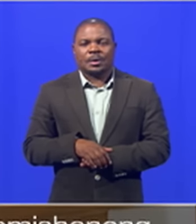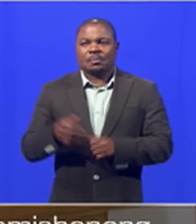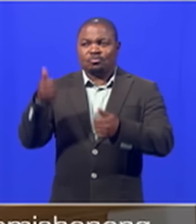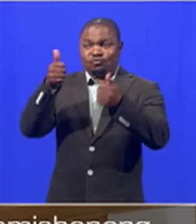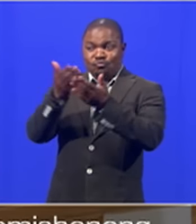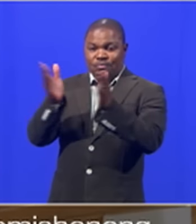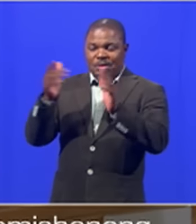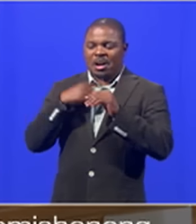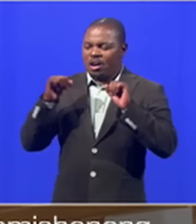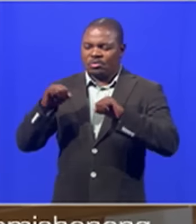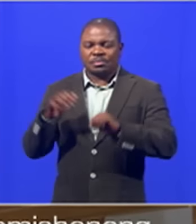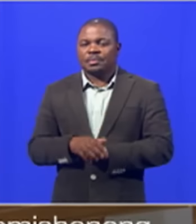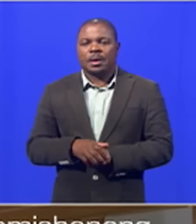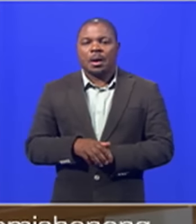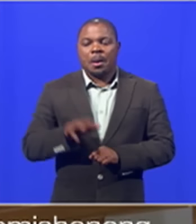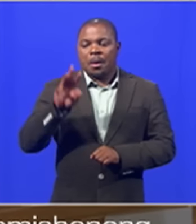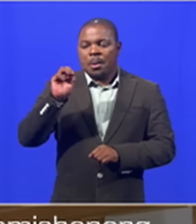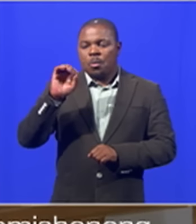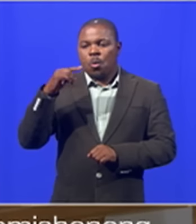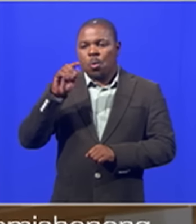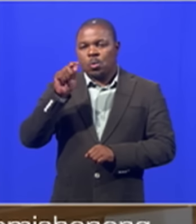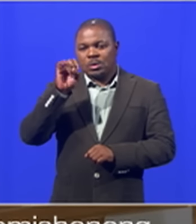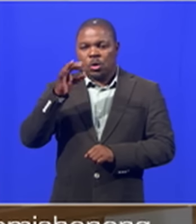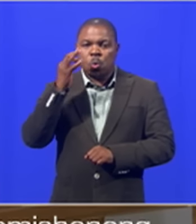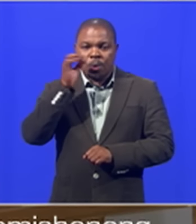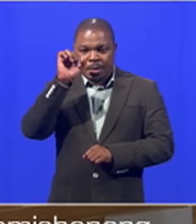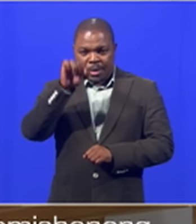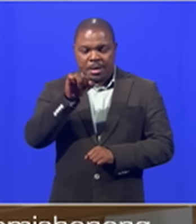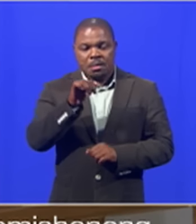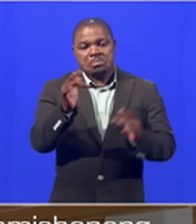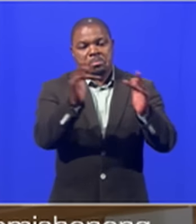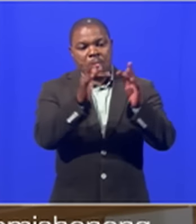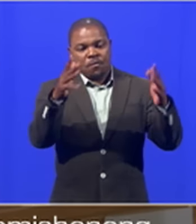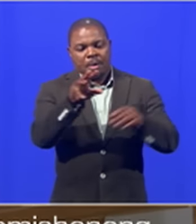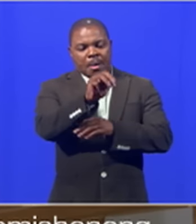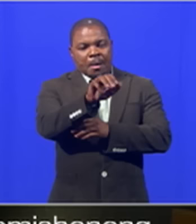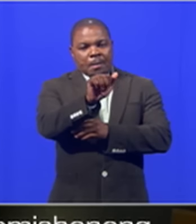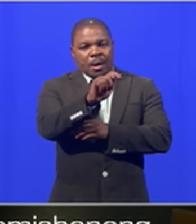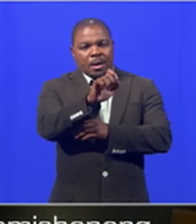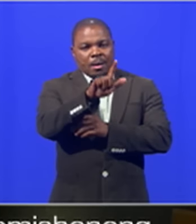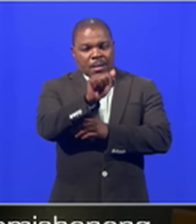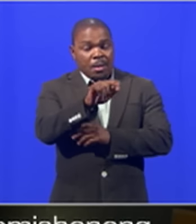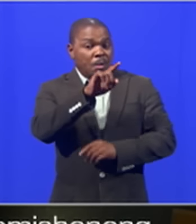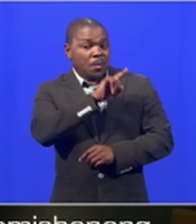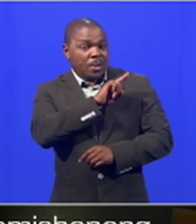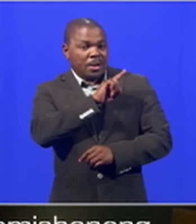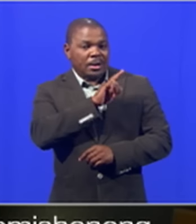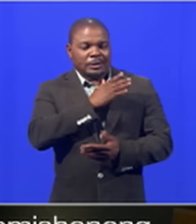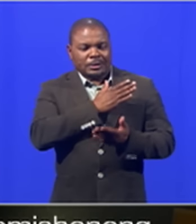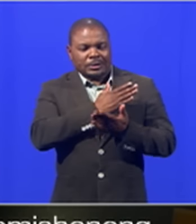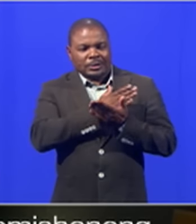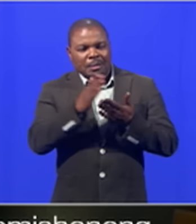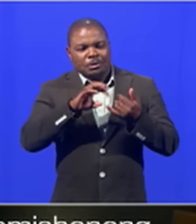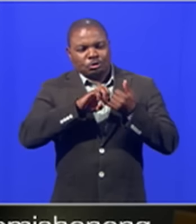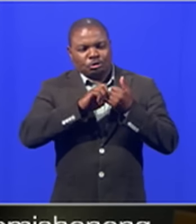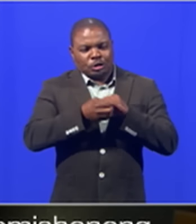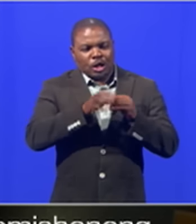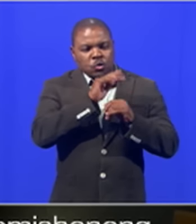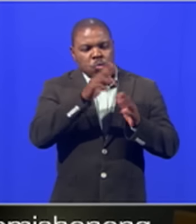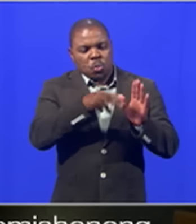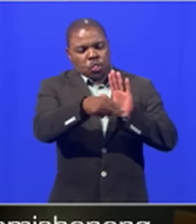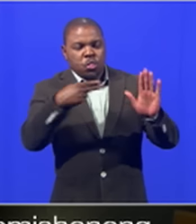commissioners. Le fa Mogotsi a dumela gore o buisane le Matlala a re se ene e le leano la go modigela ka tlhogo ka ntlha fa